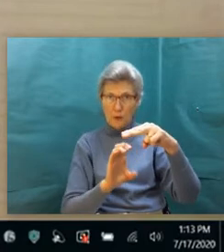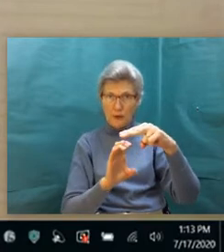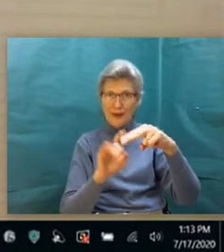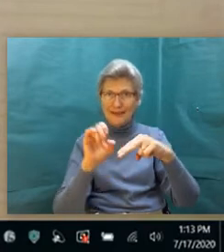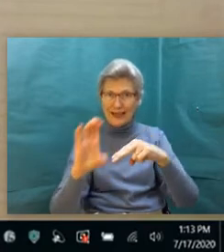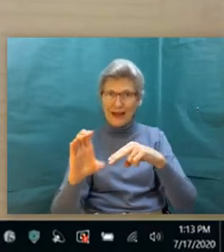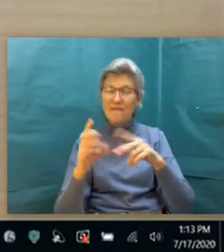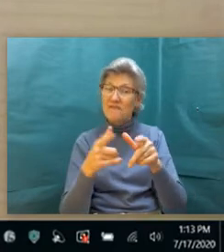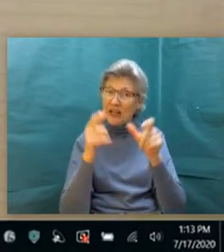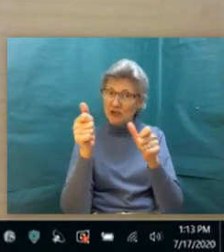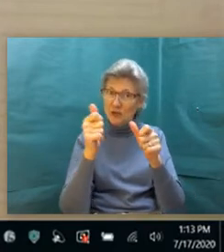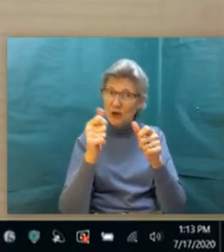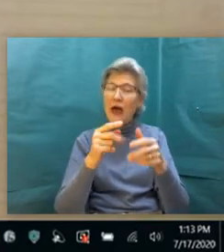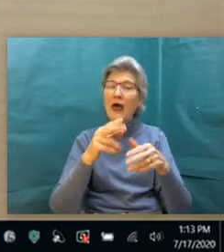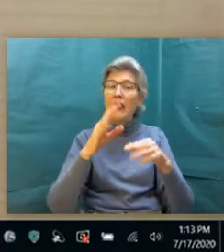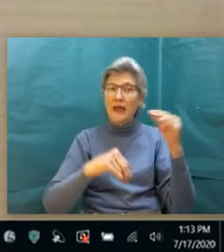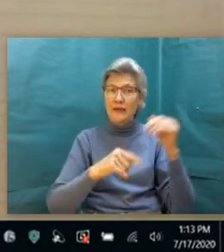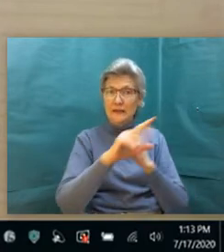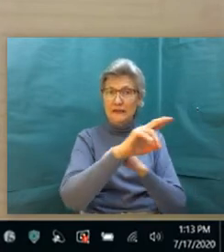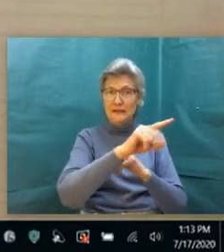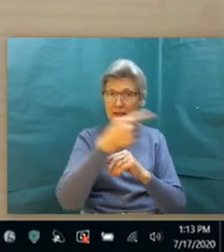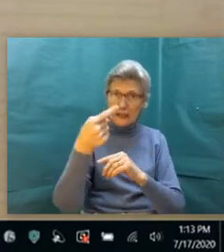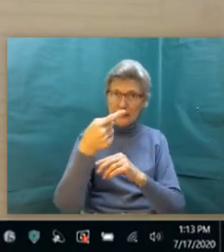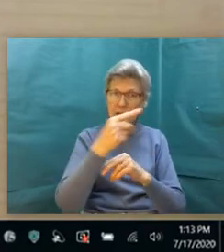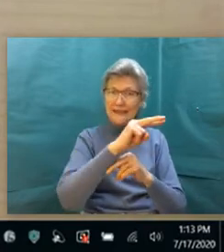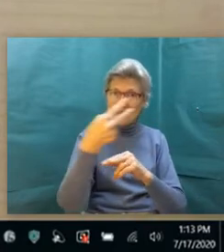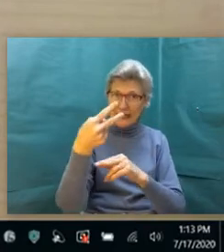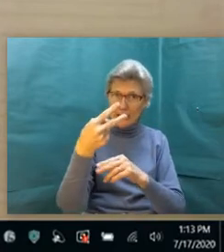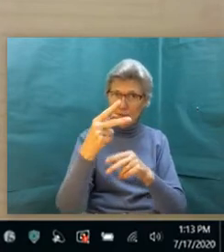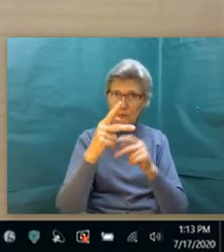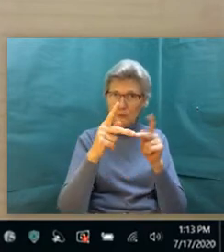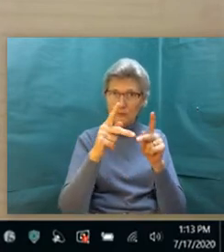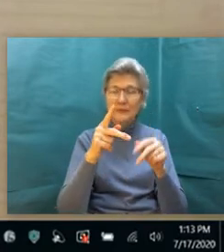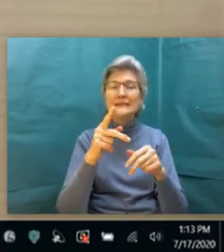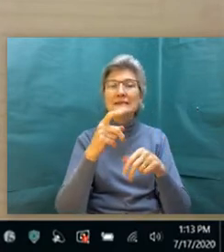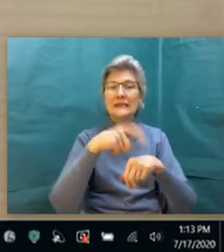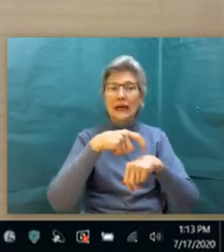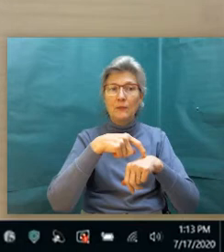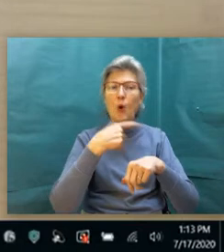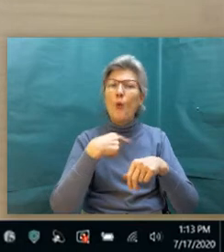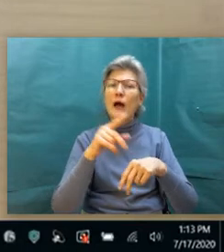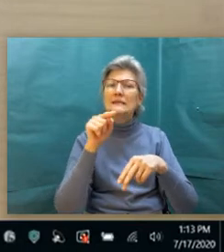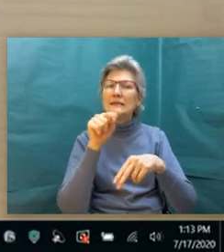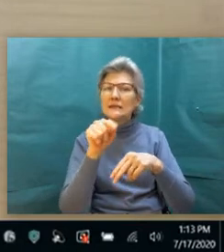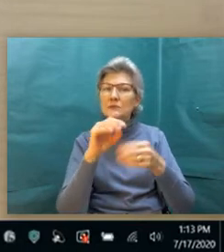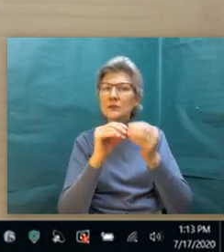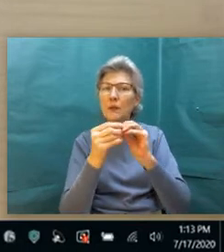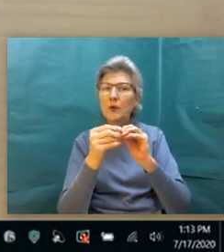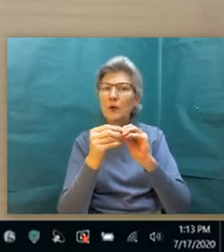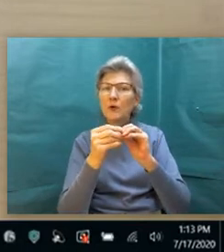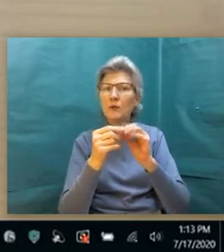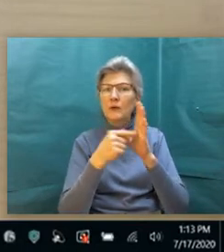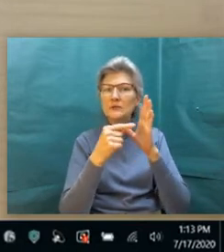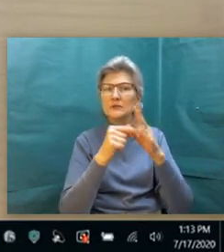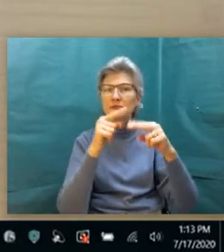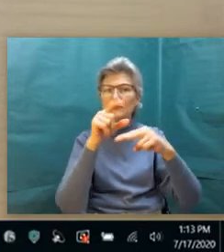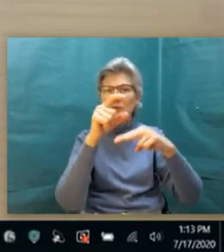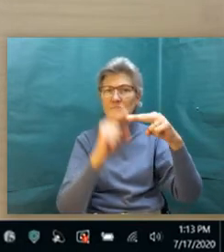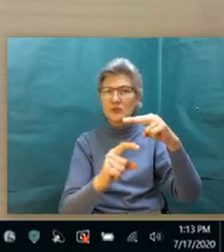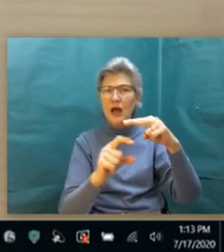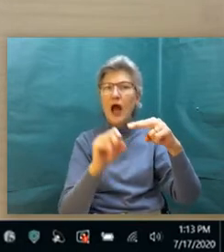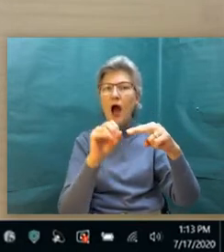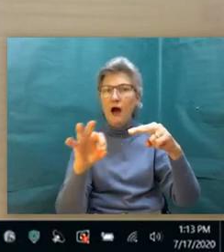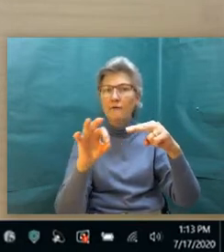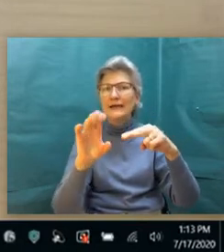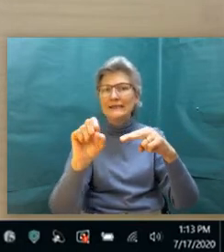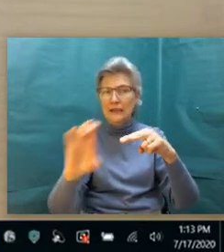second faster than the second place time. What decimal represents this fraction of a second? So